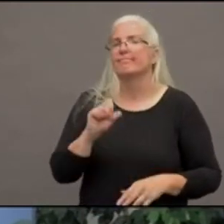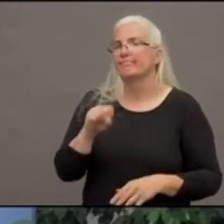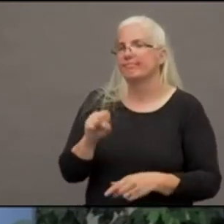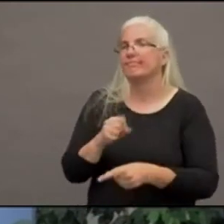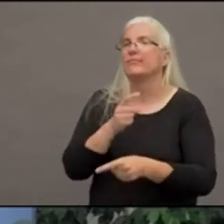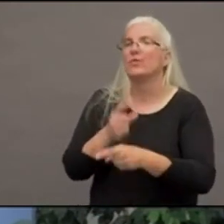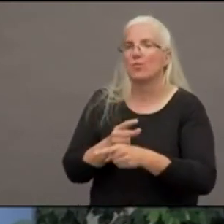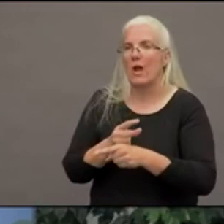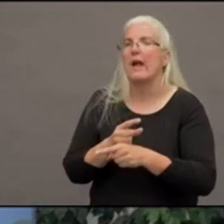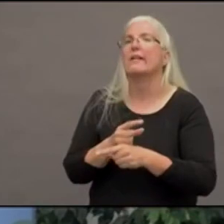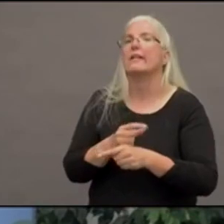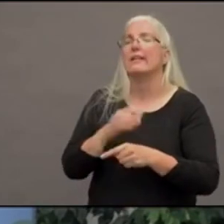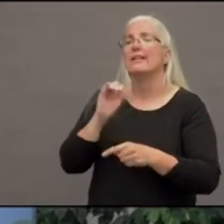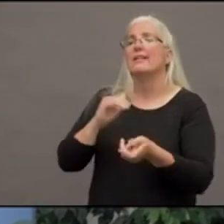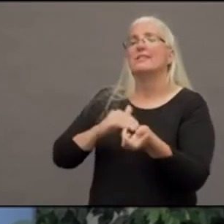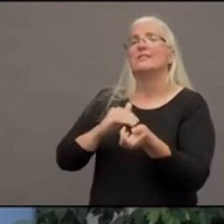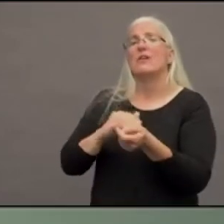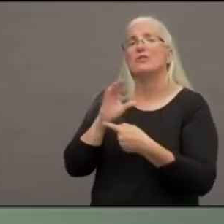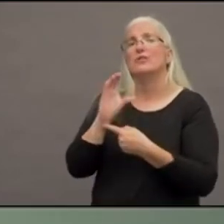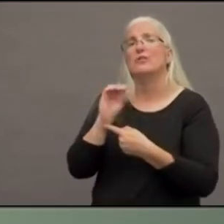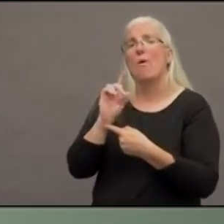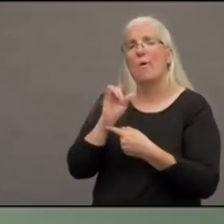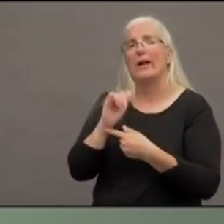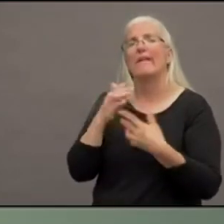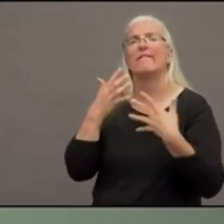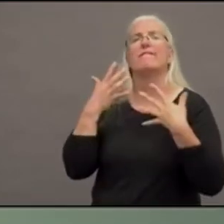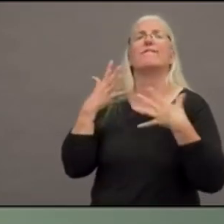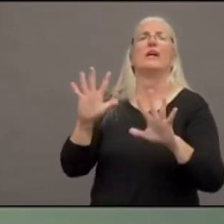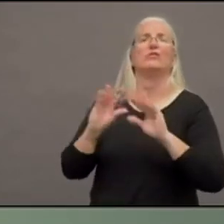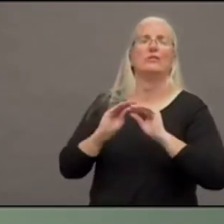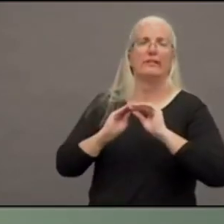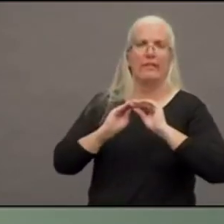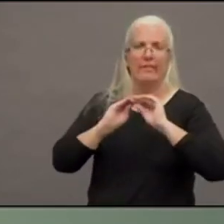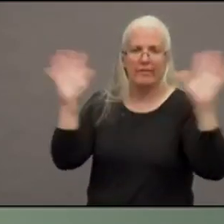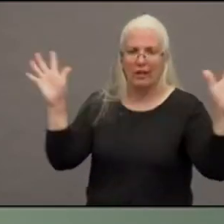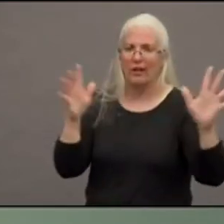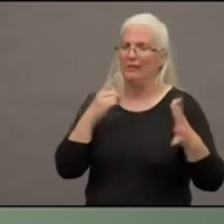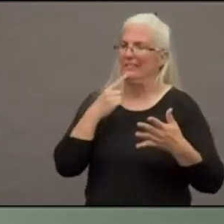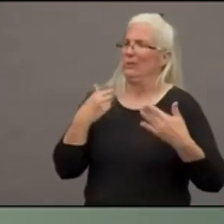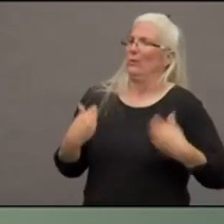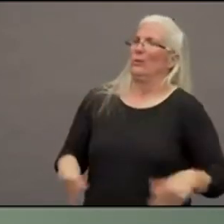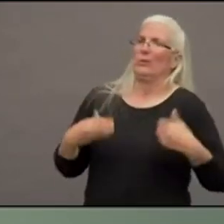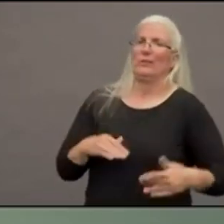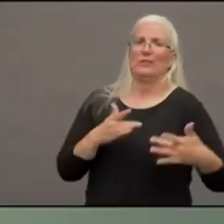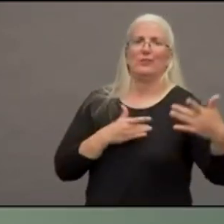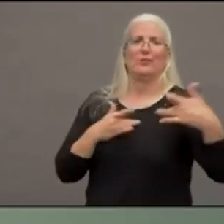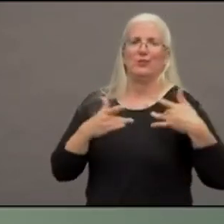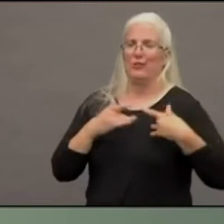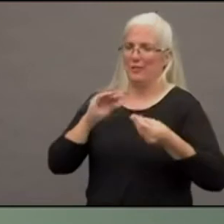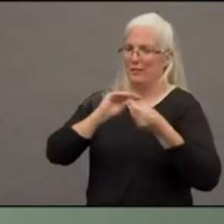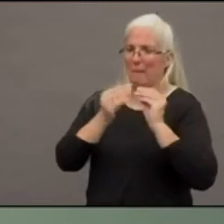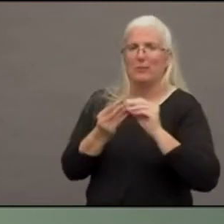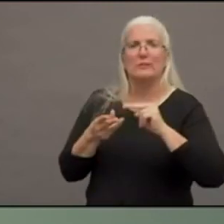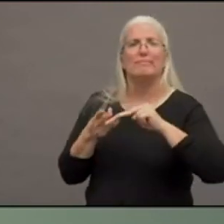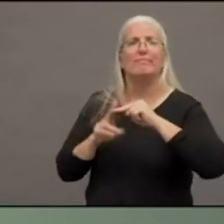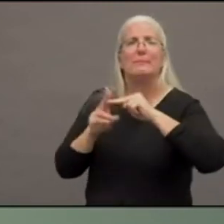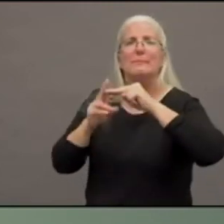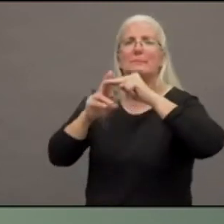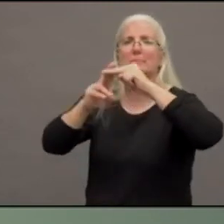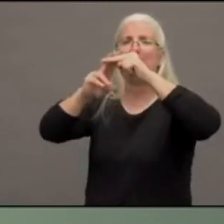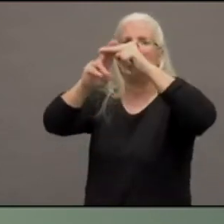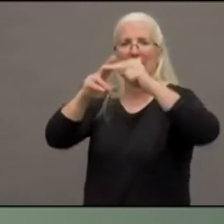Cody has been quite clear about her concern at the rising case count. We've had our highest reported